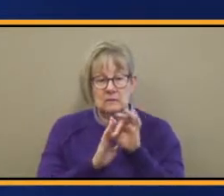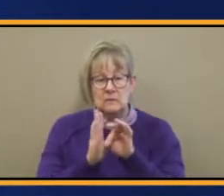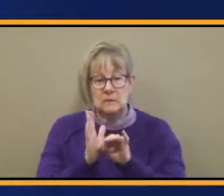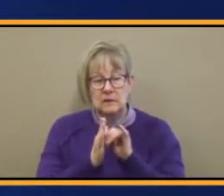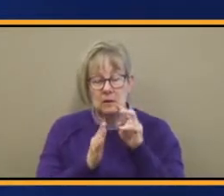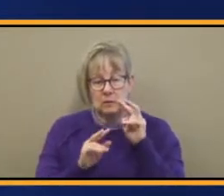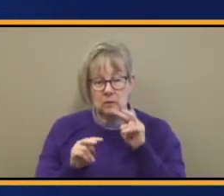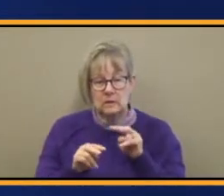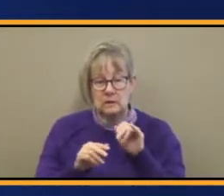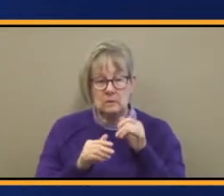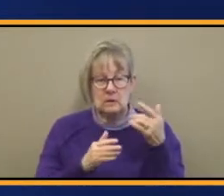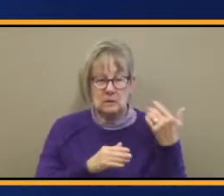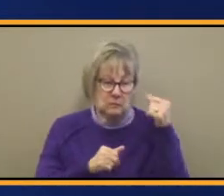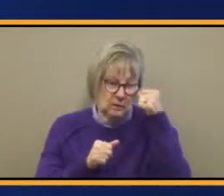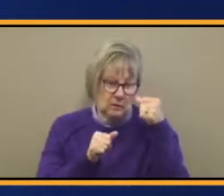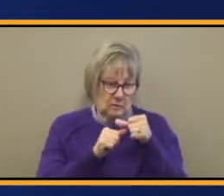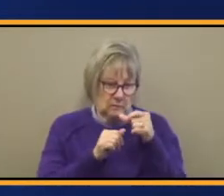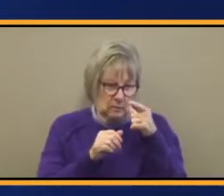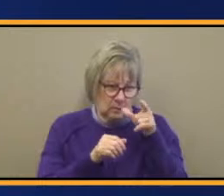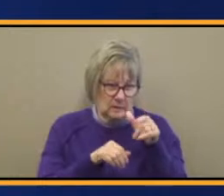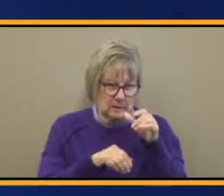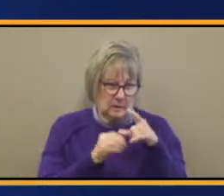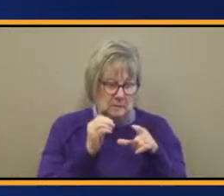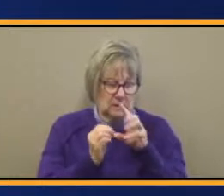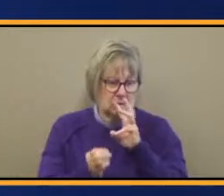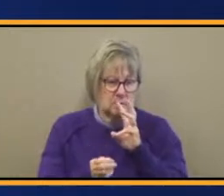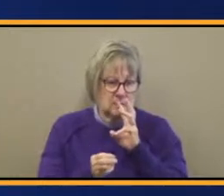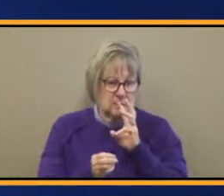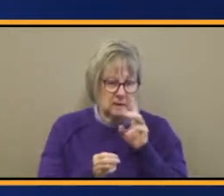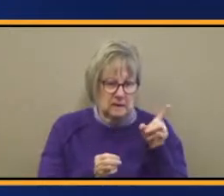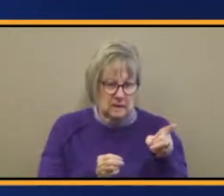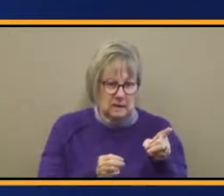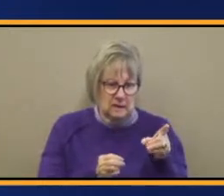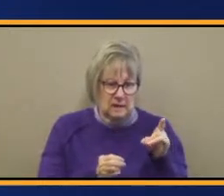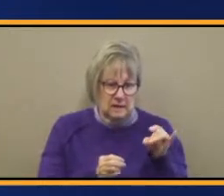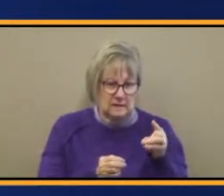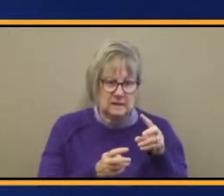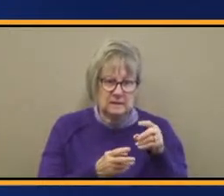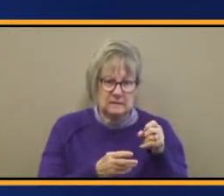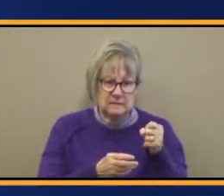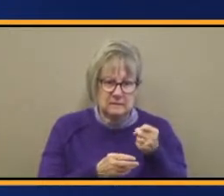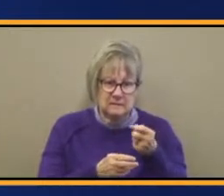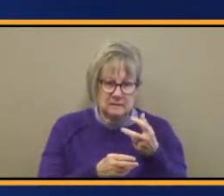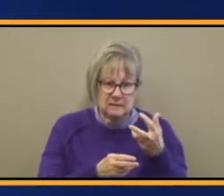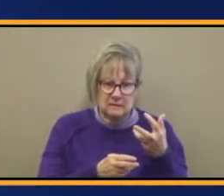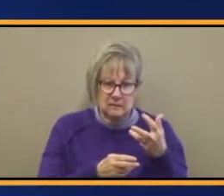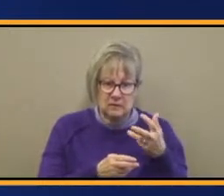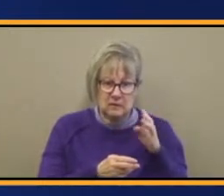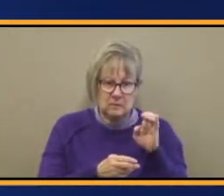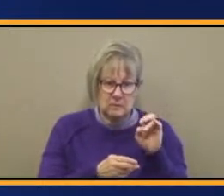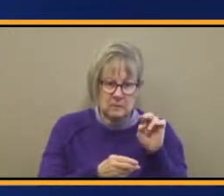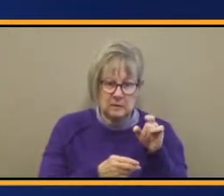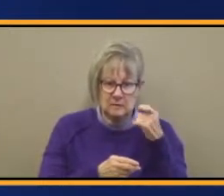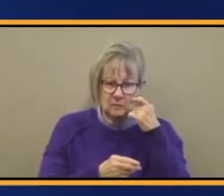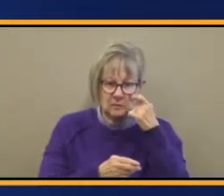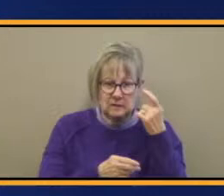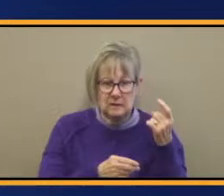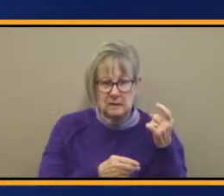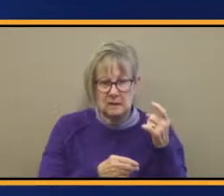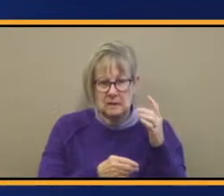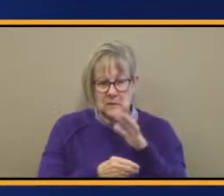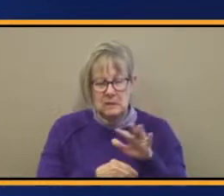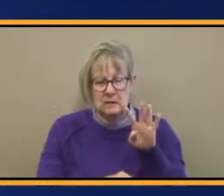looking at El Paso Water's, they did several bonds recently, and they were coming back about